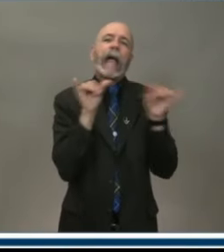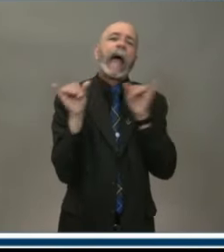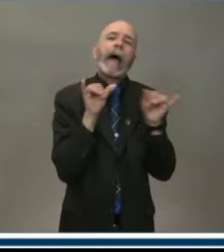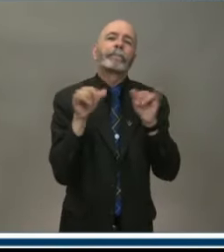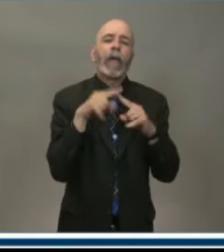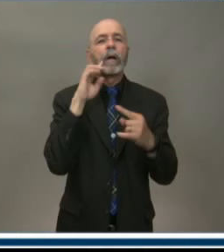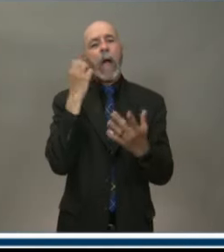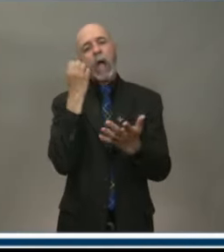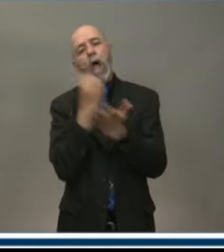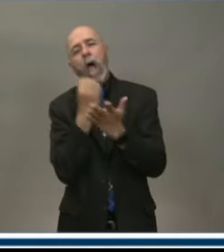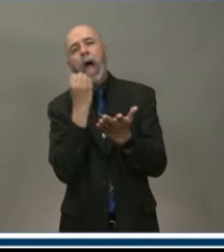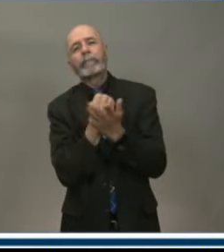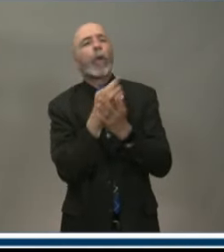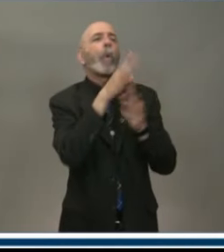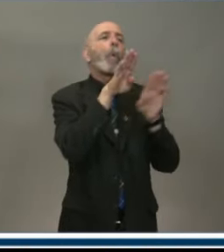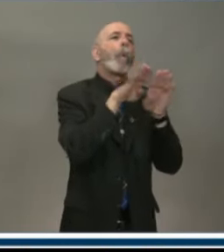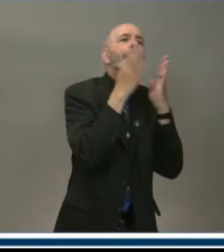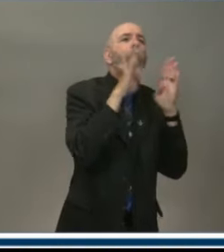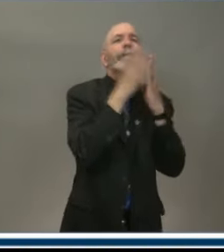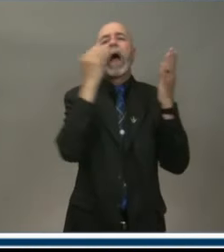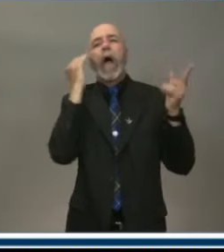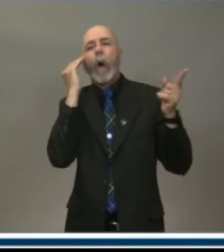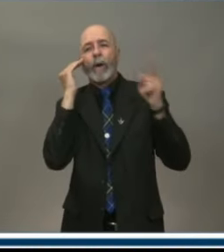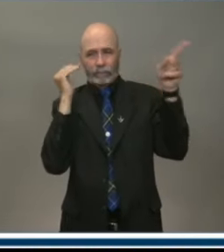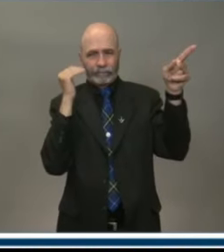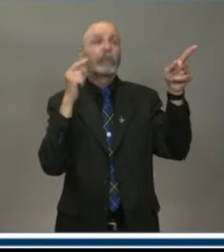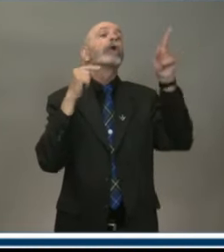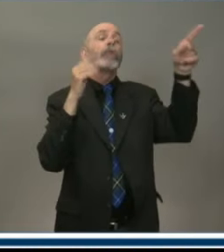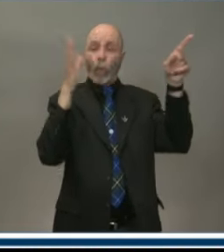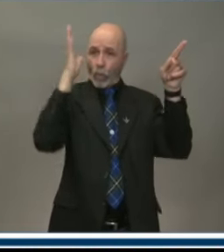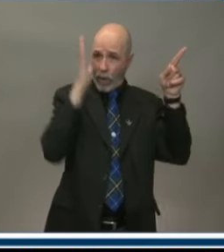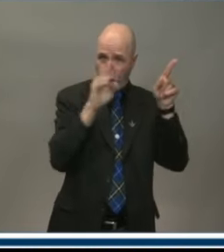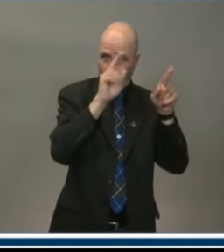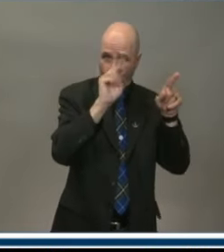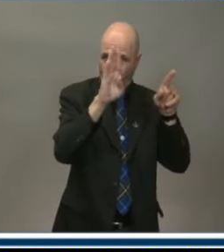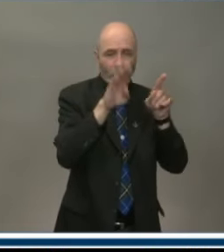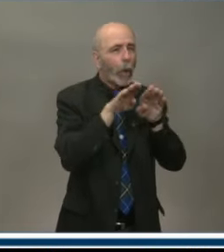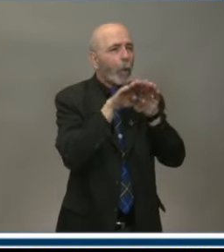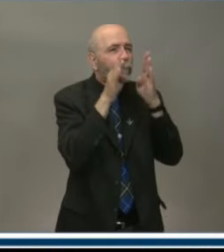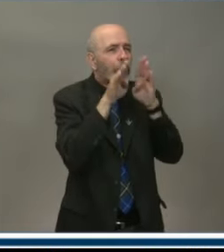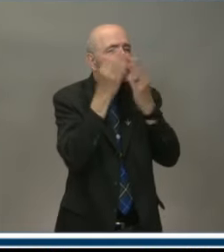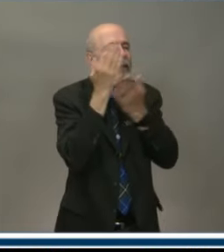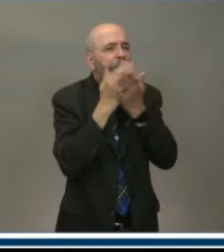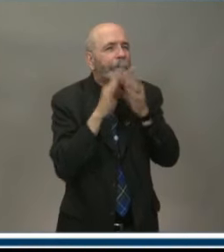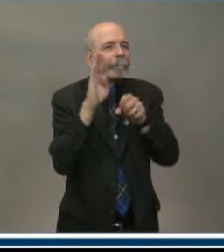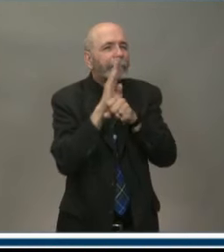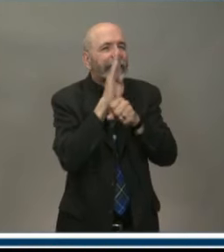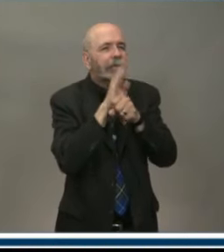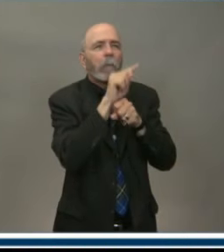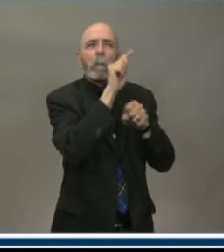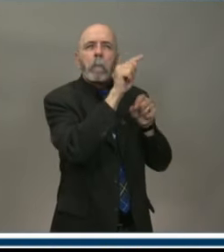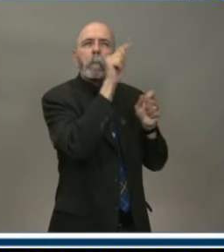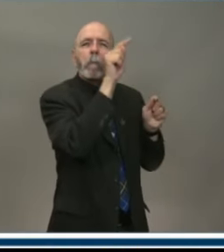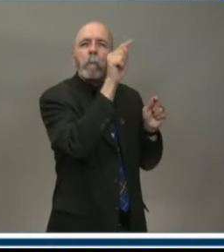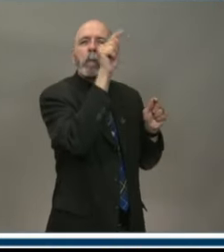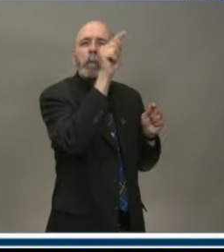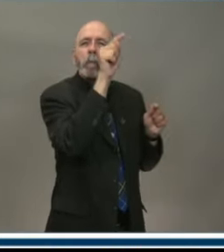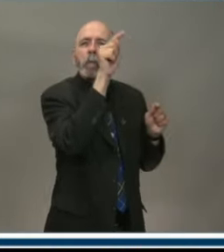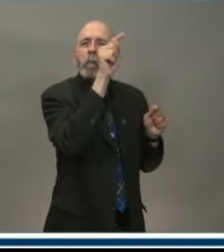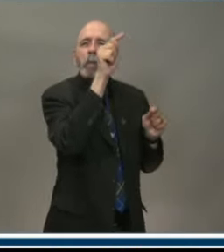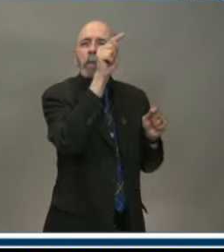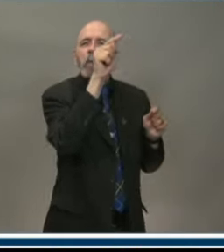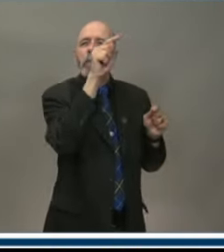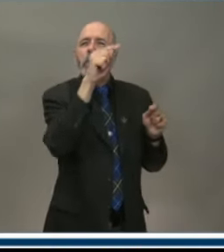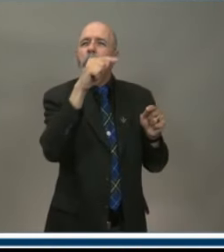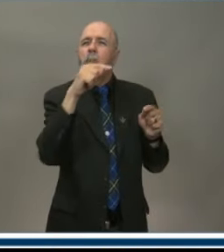mention today that they started to release a plan about how they're going to start reopening certain businesses and things. Have we reached our peak yet in Nova